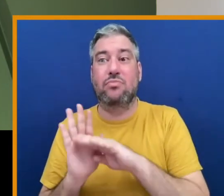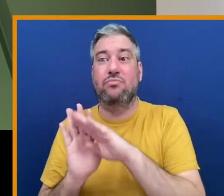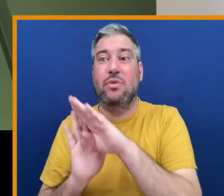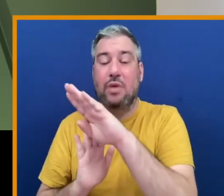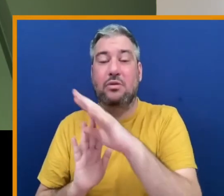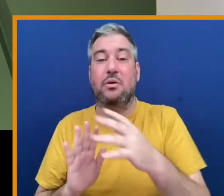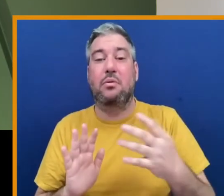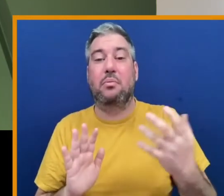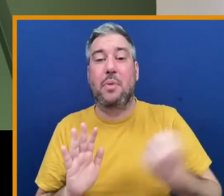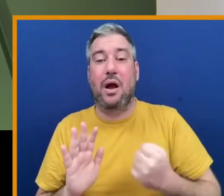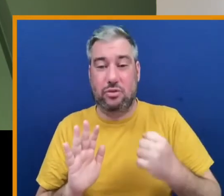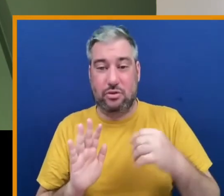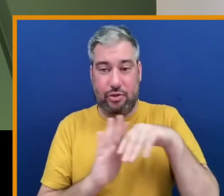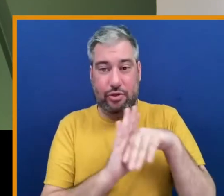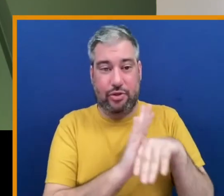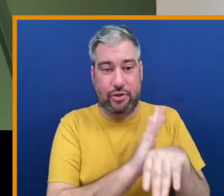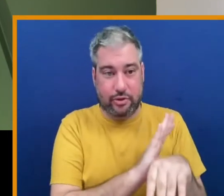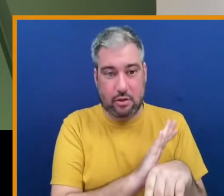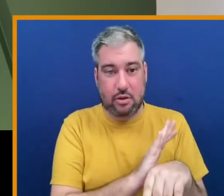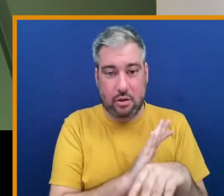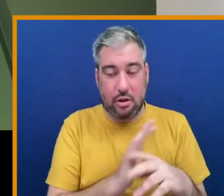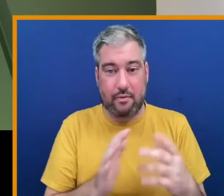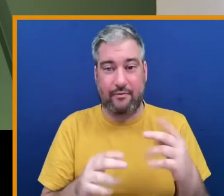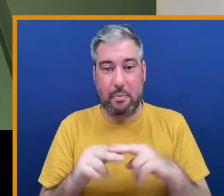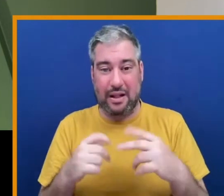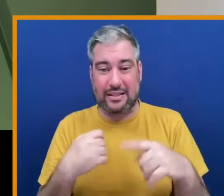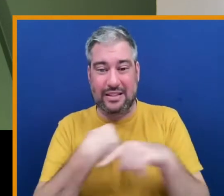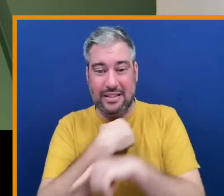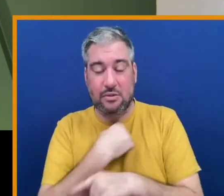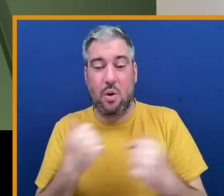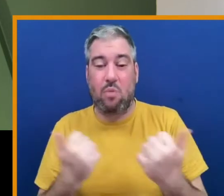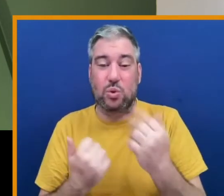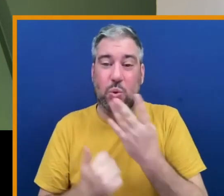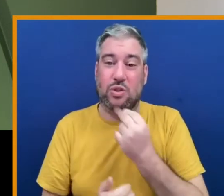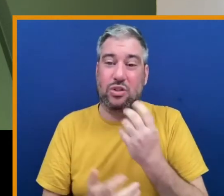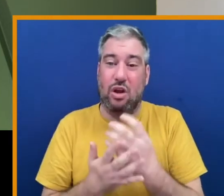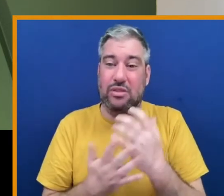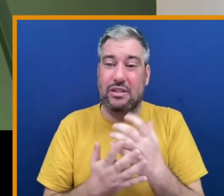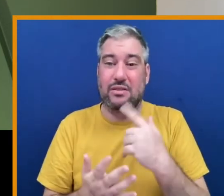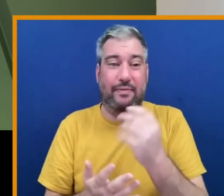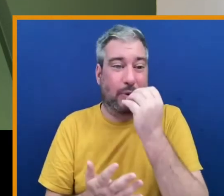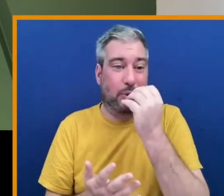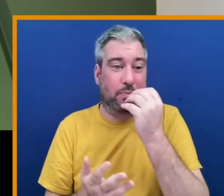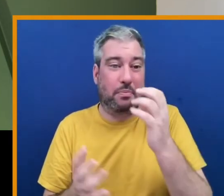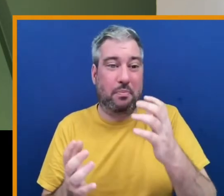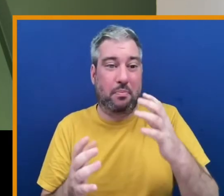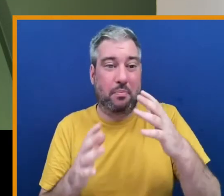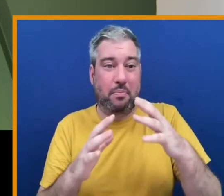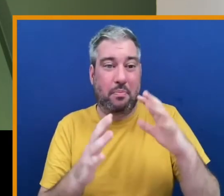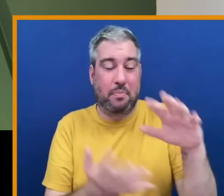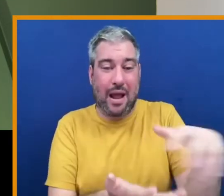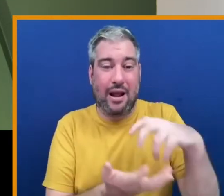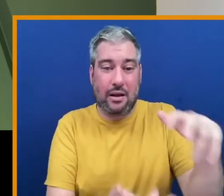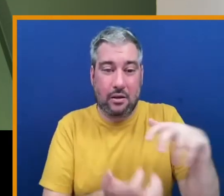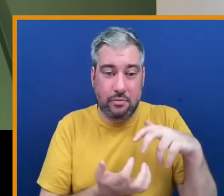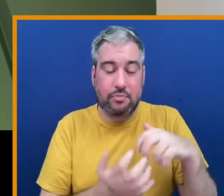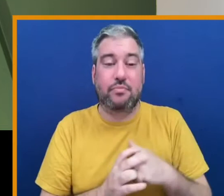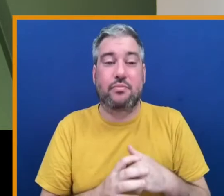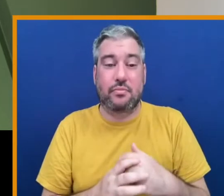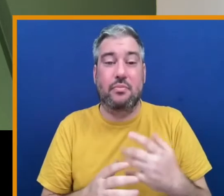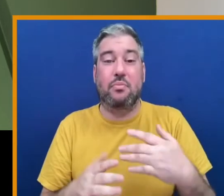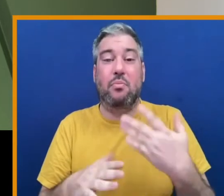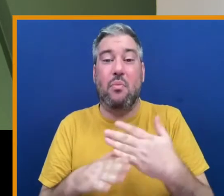a huge problem, and many workers in vital roles such as retail, healthcare, and transport rely on universal credit to